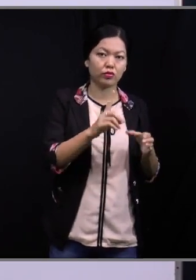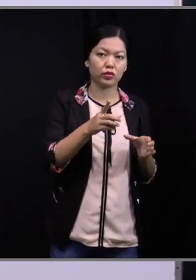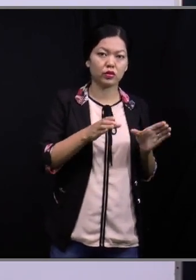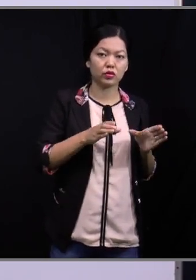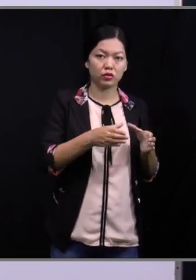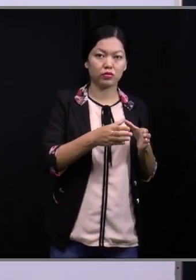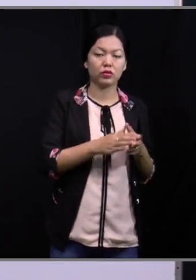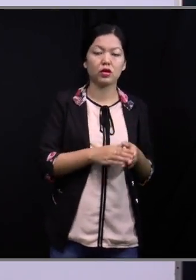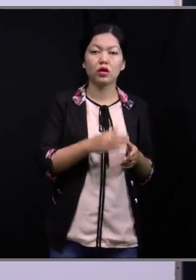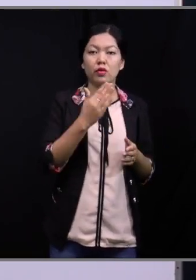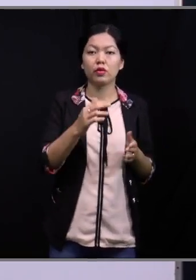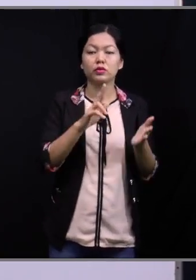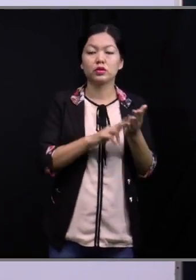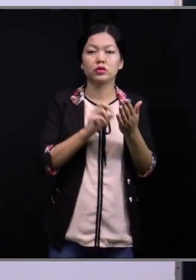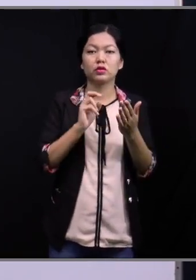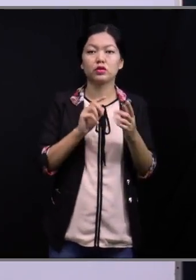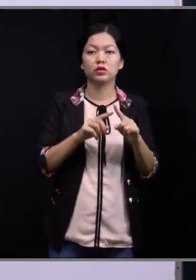a notochord. So